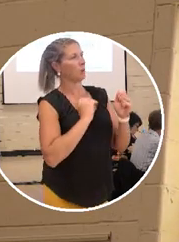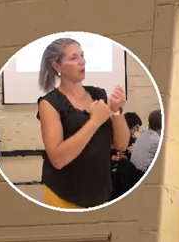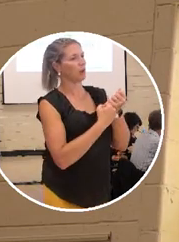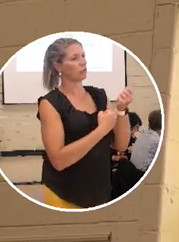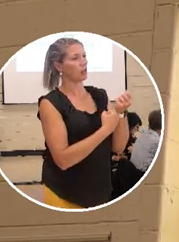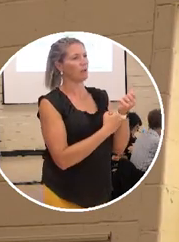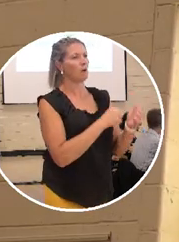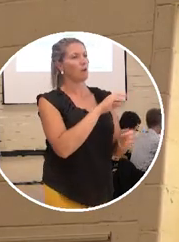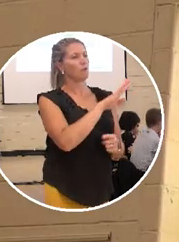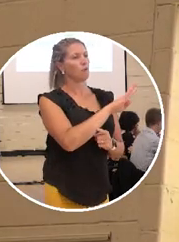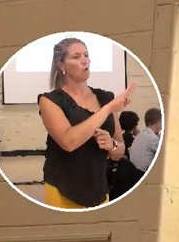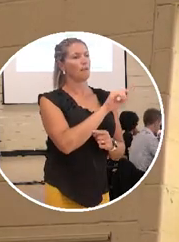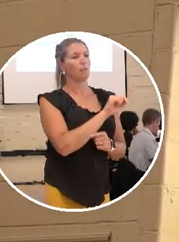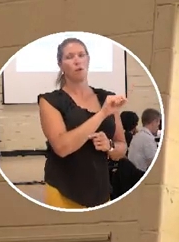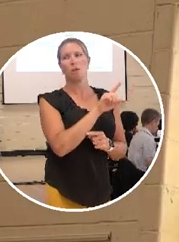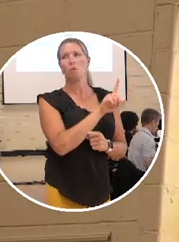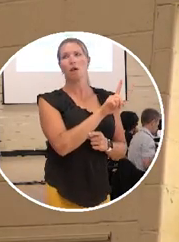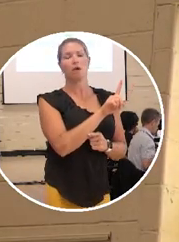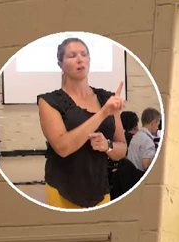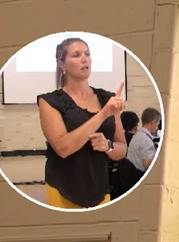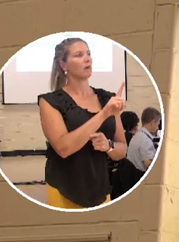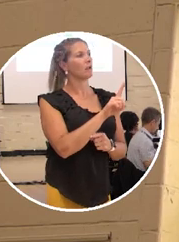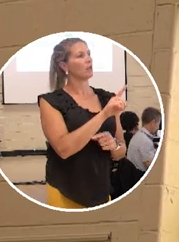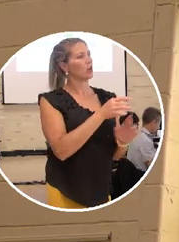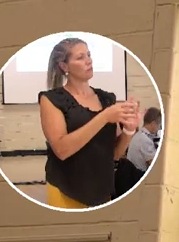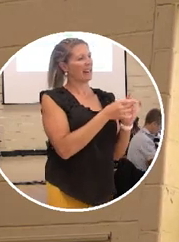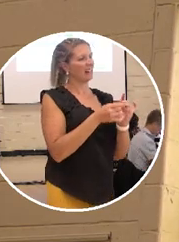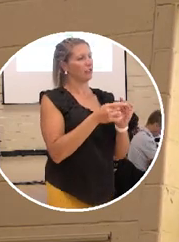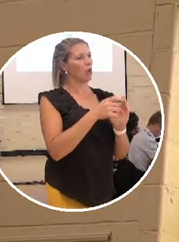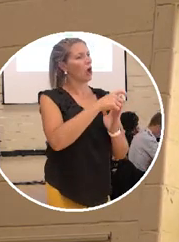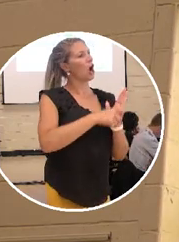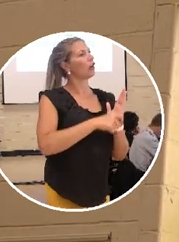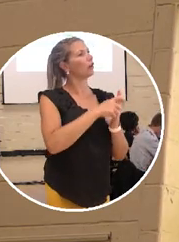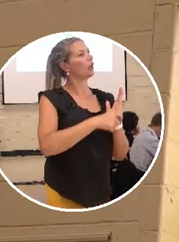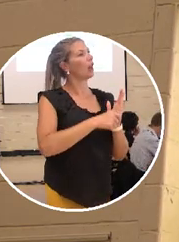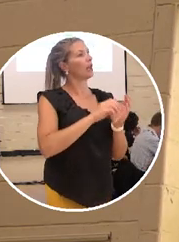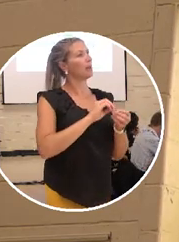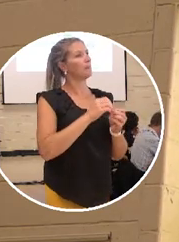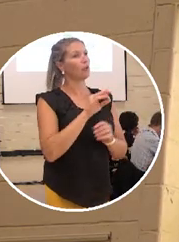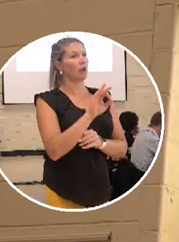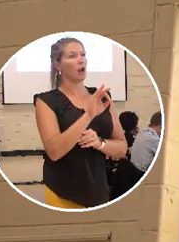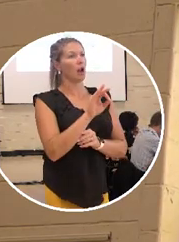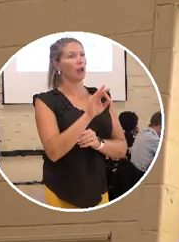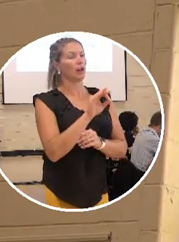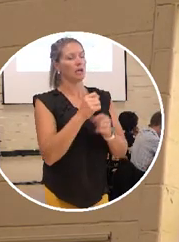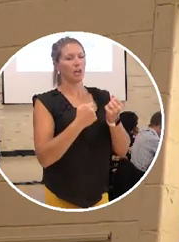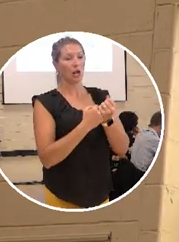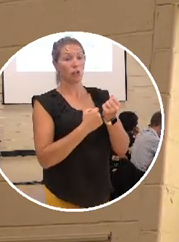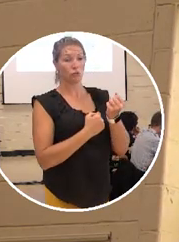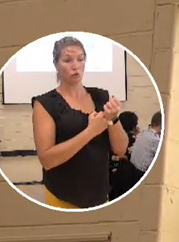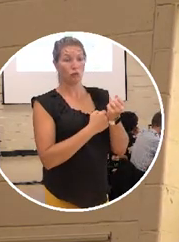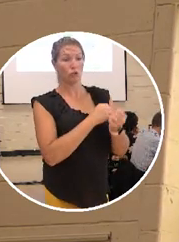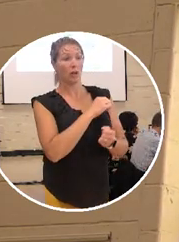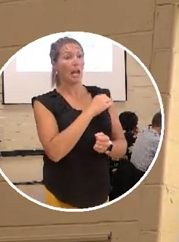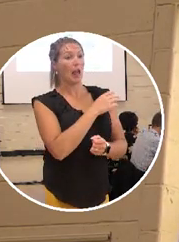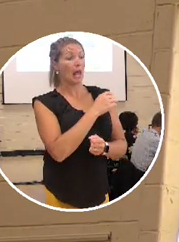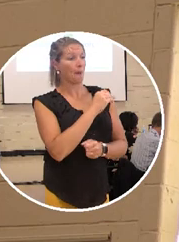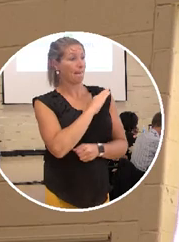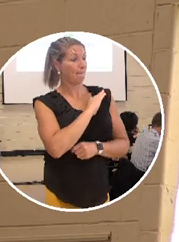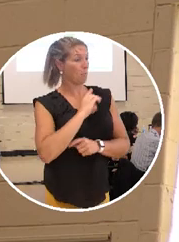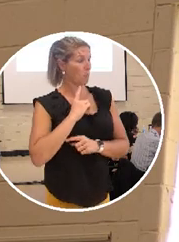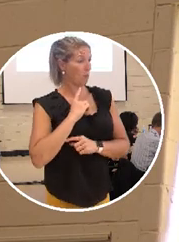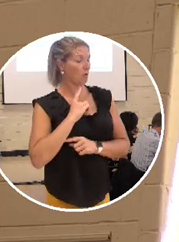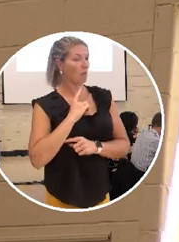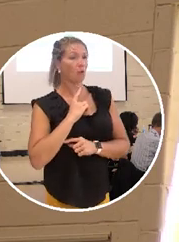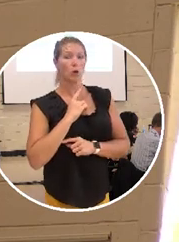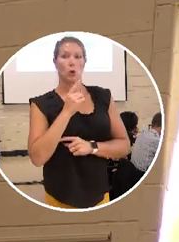4.1. In accordance with Article 9, amendments to Constitution of the Board, Constitution,